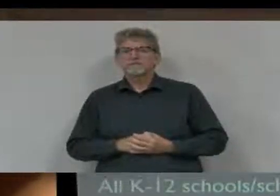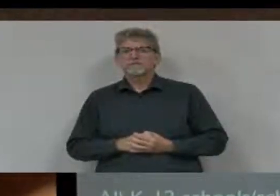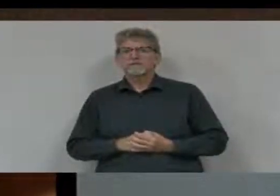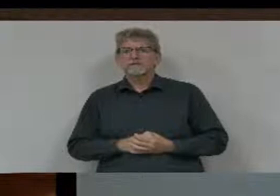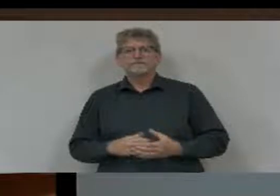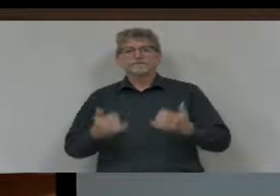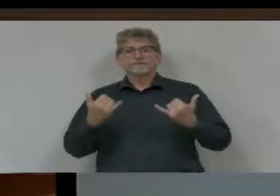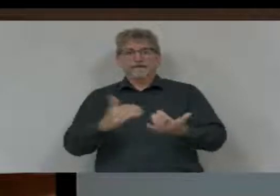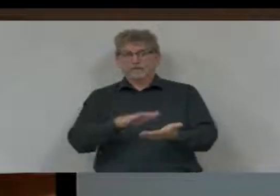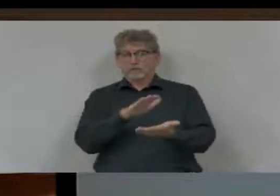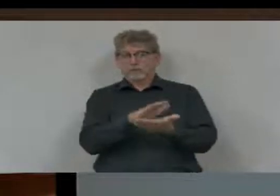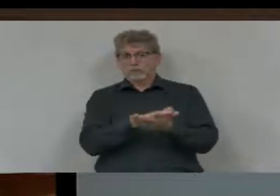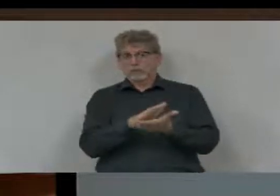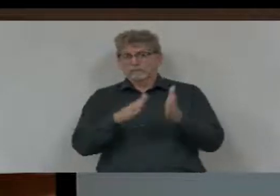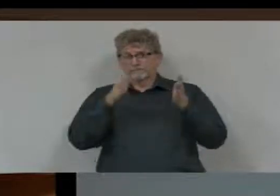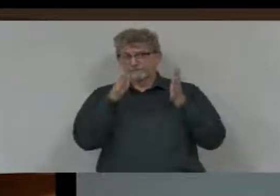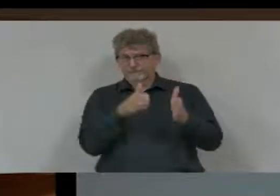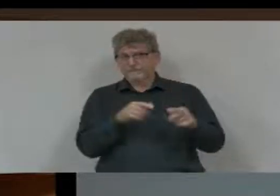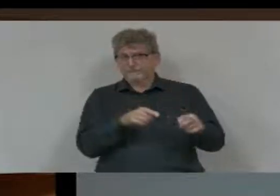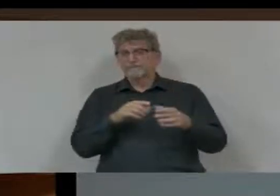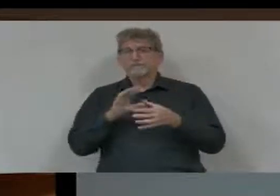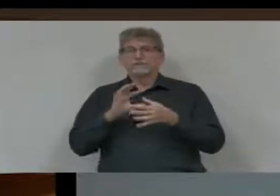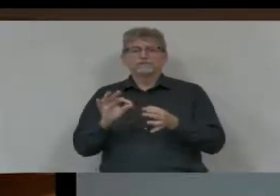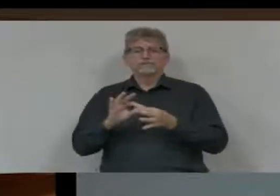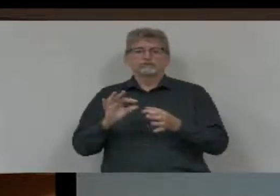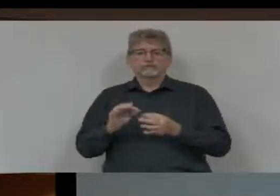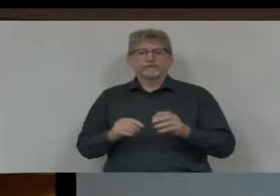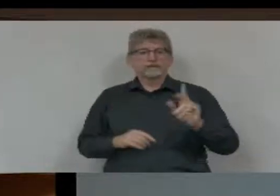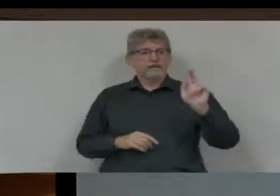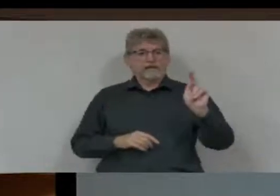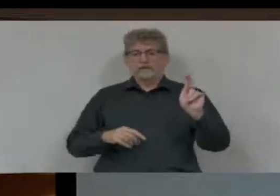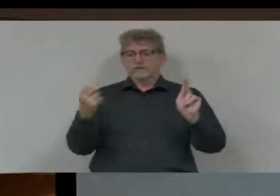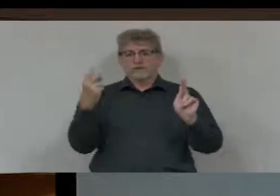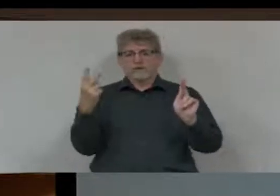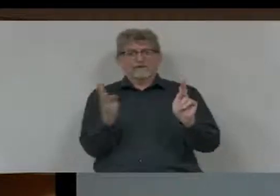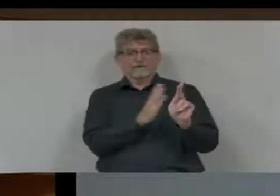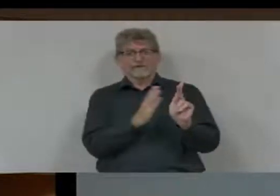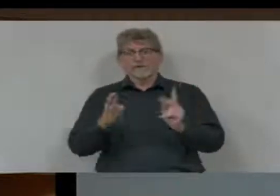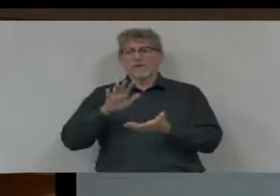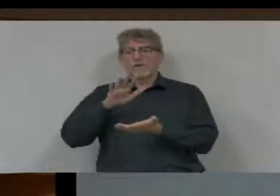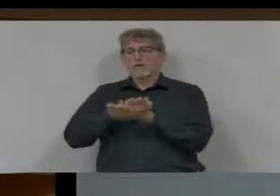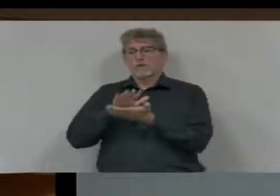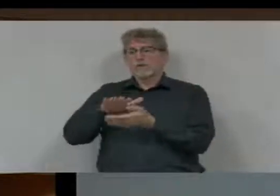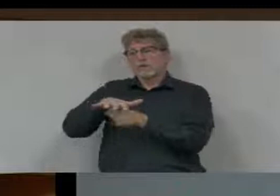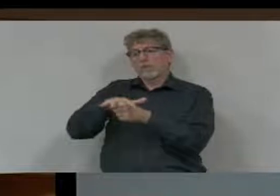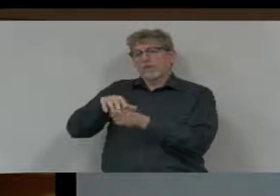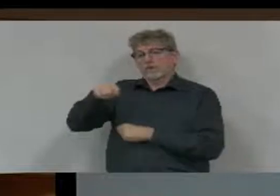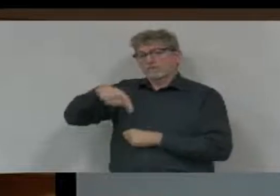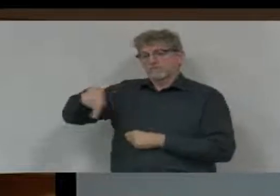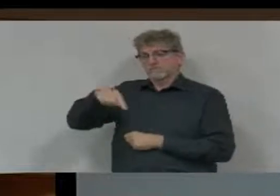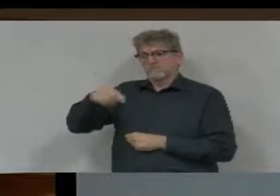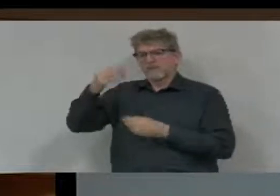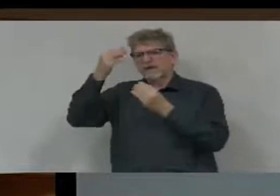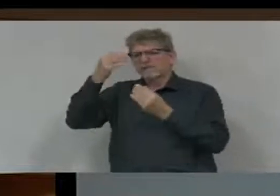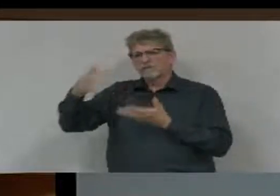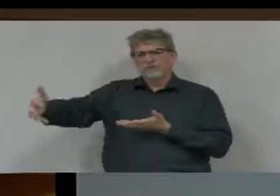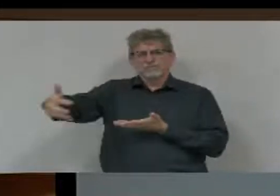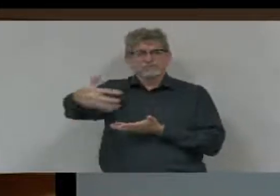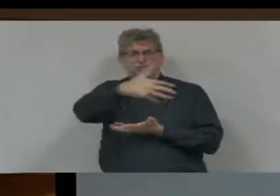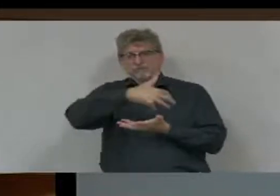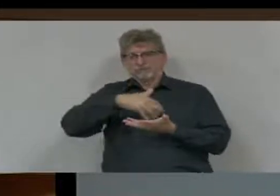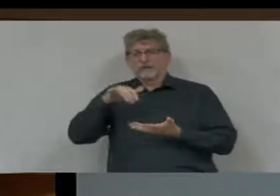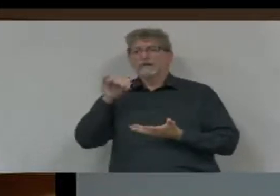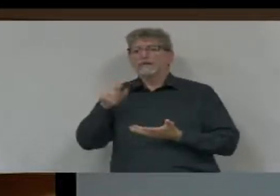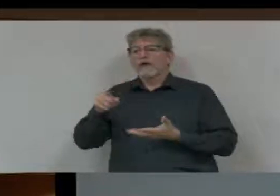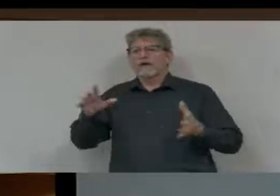This slide summarizes our K through 12 local school data. This is combined data for all K through 12